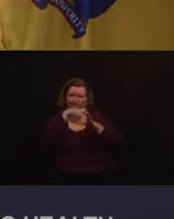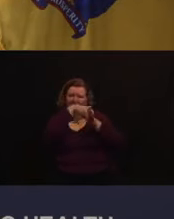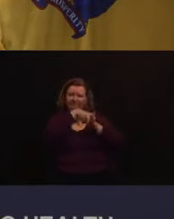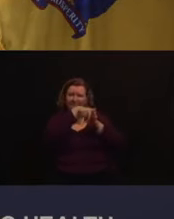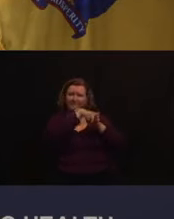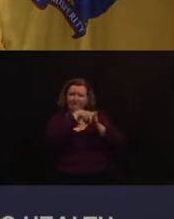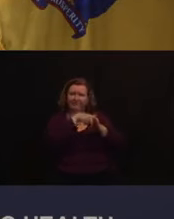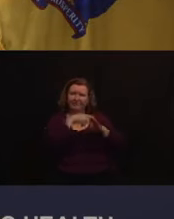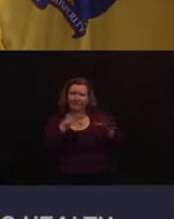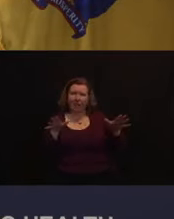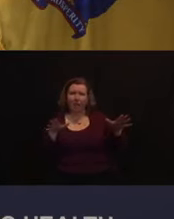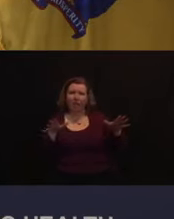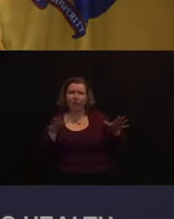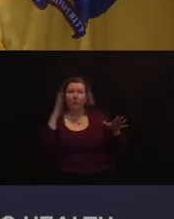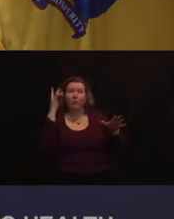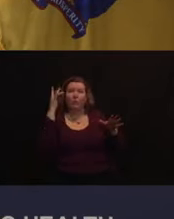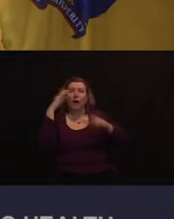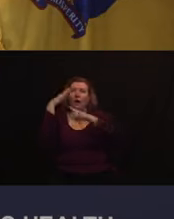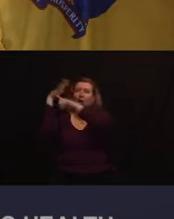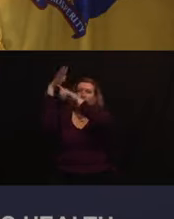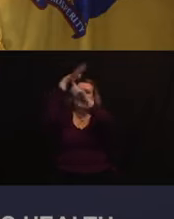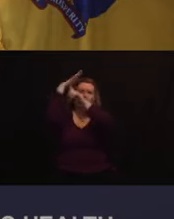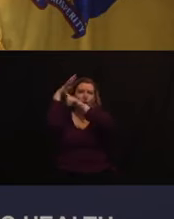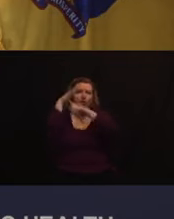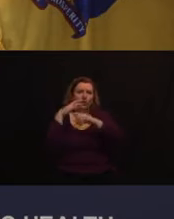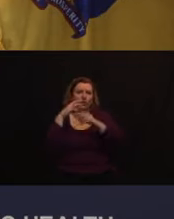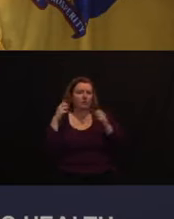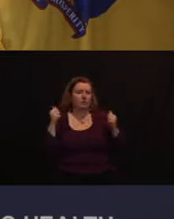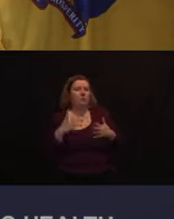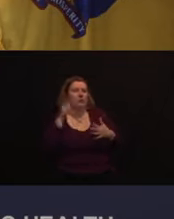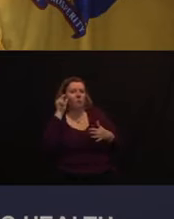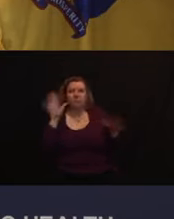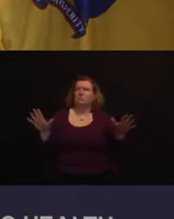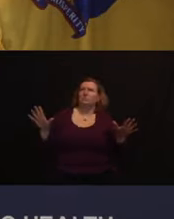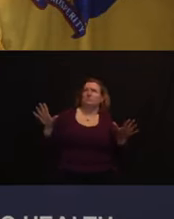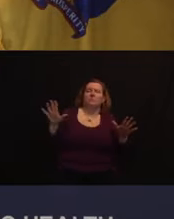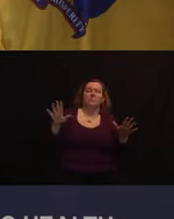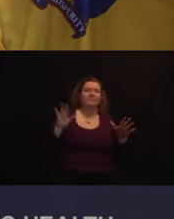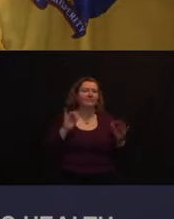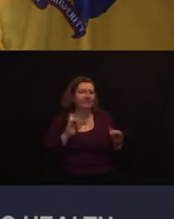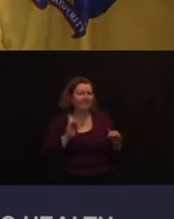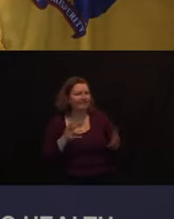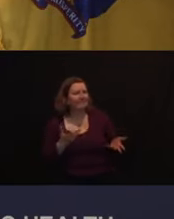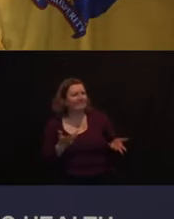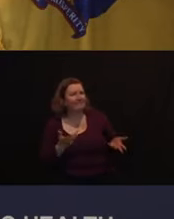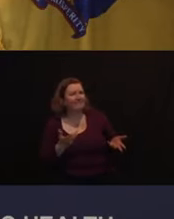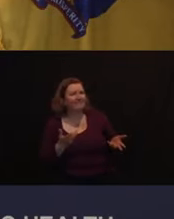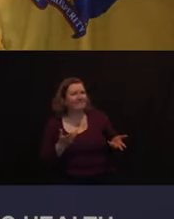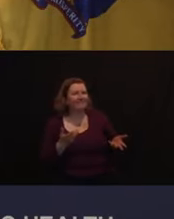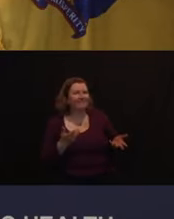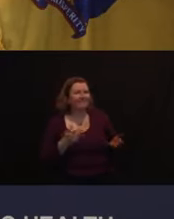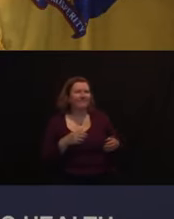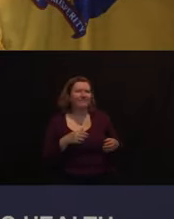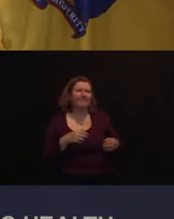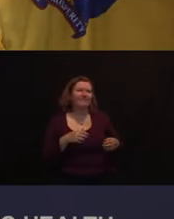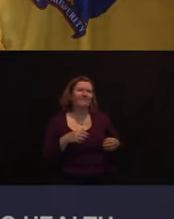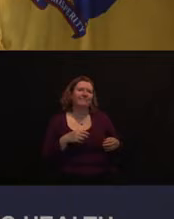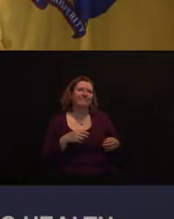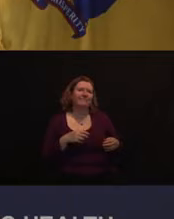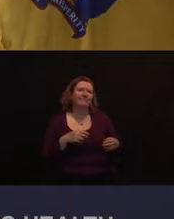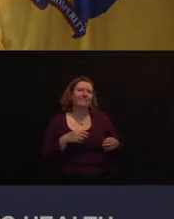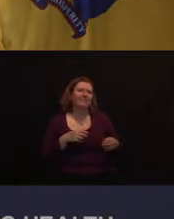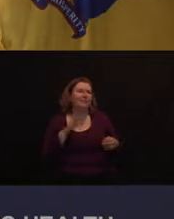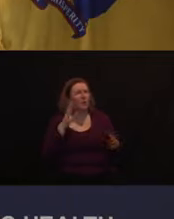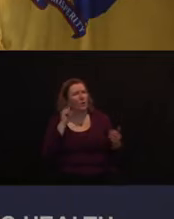Happy 100th anniversary. Here's to a second great century. I know you don't have much on it, but any color on